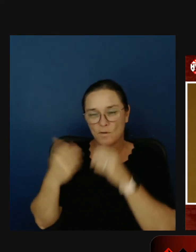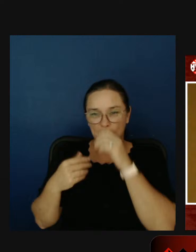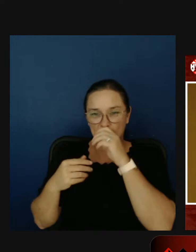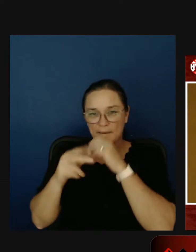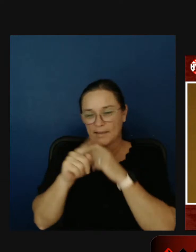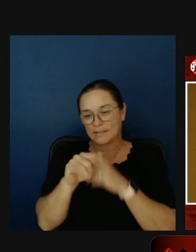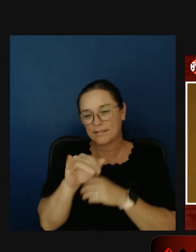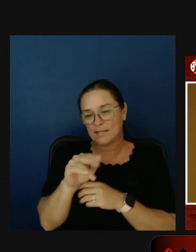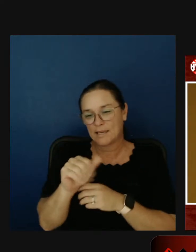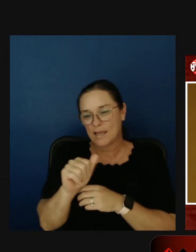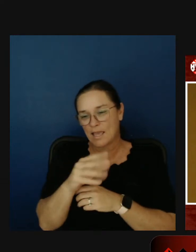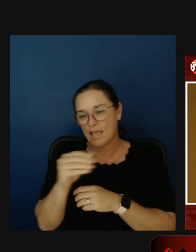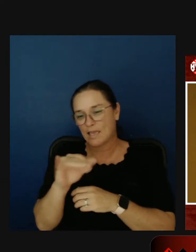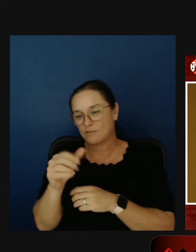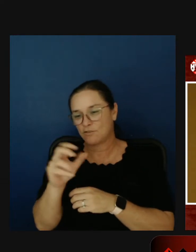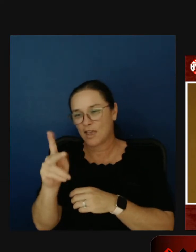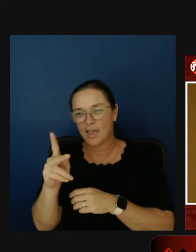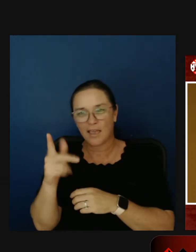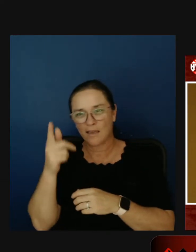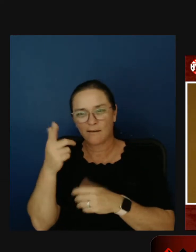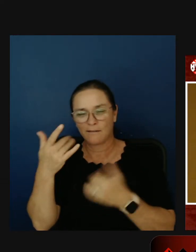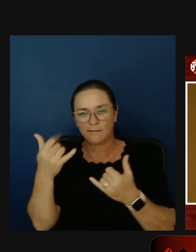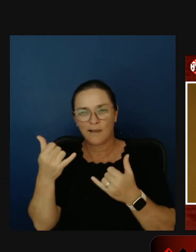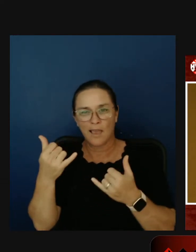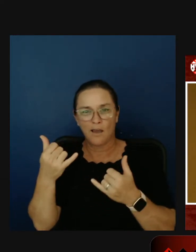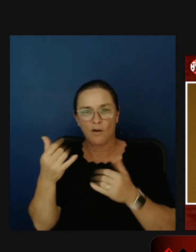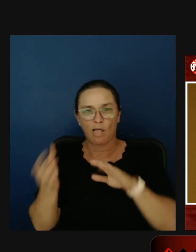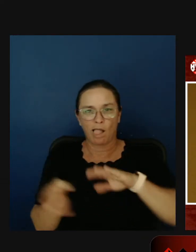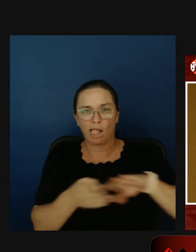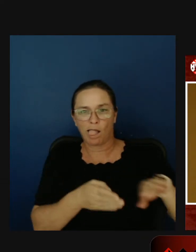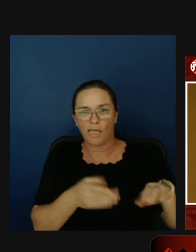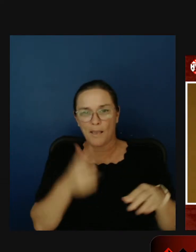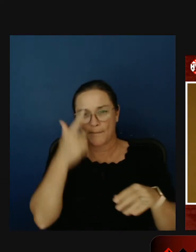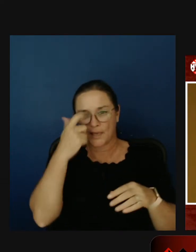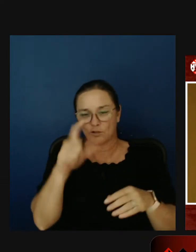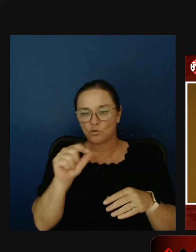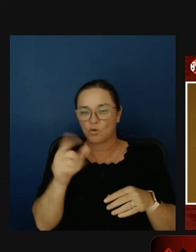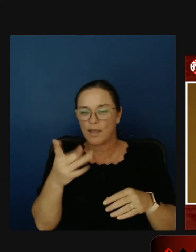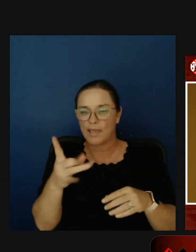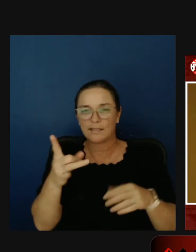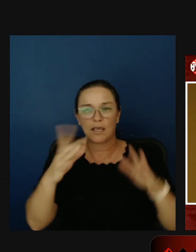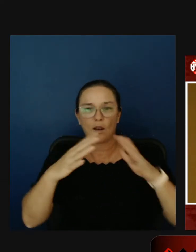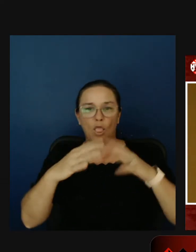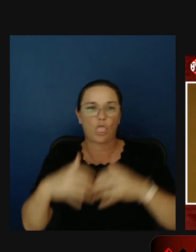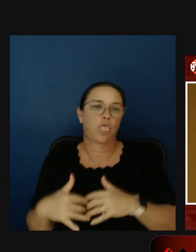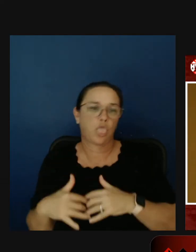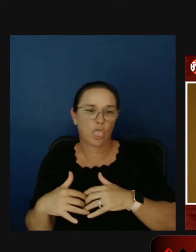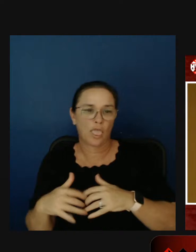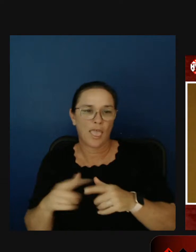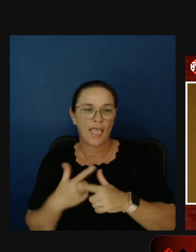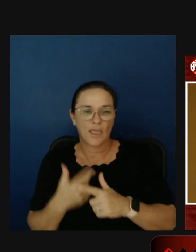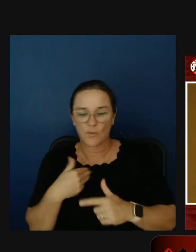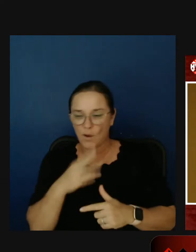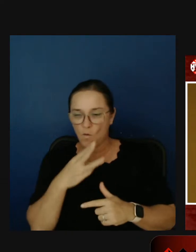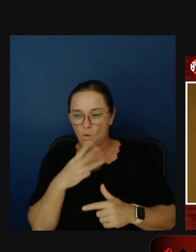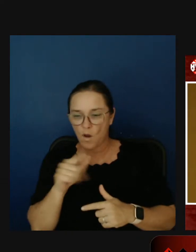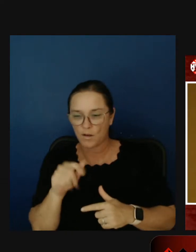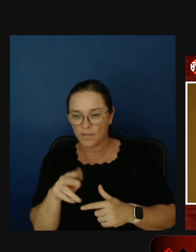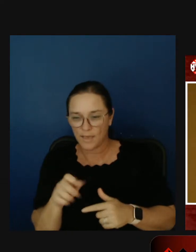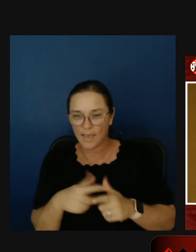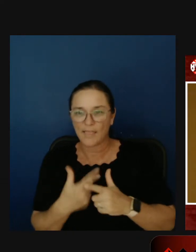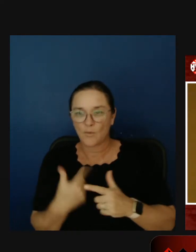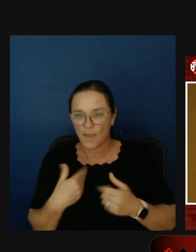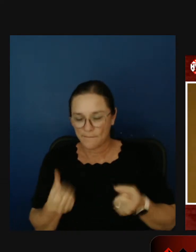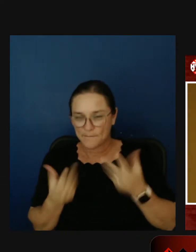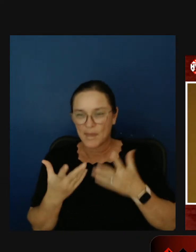completely out of date now because, of course, what happened in 2018? The caldera collapsed. And what's happened since then? We got a water lake. We've had multiple eruptions